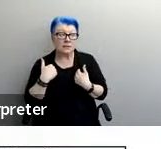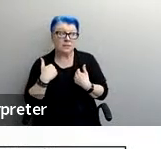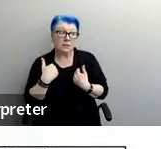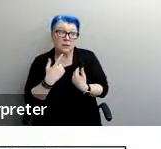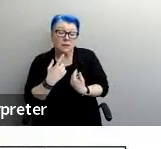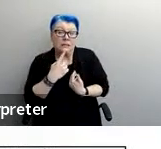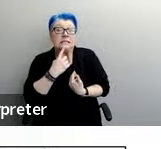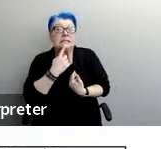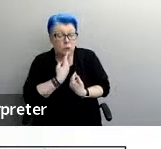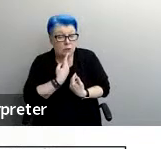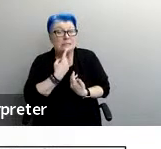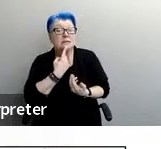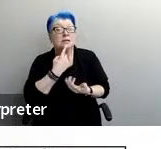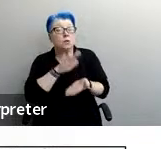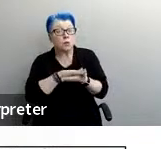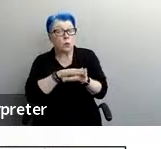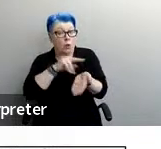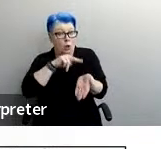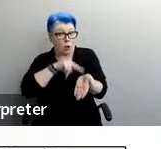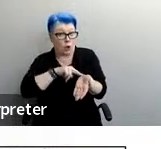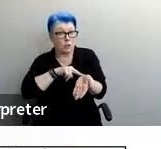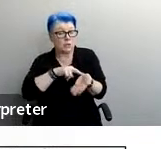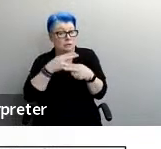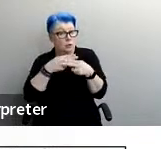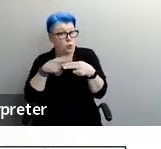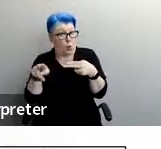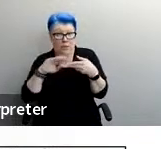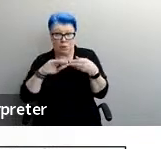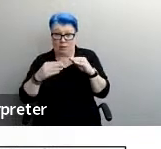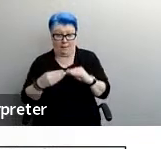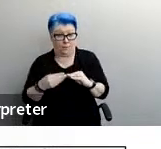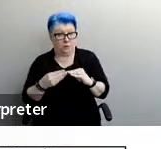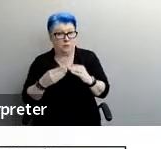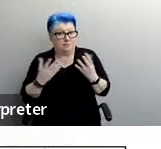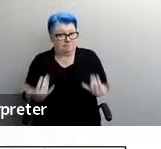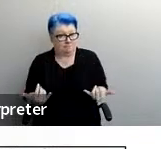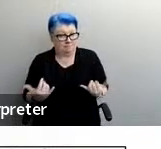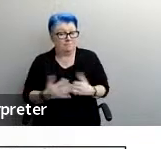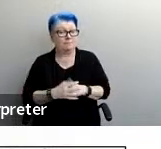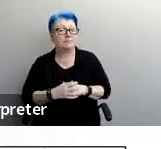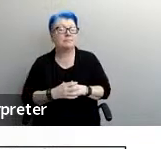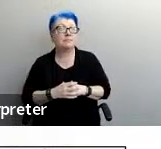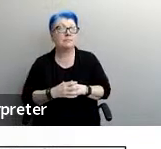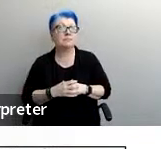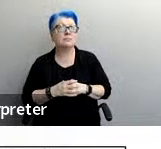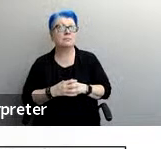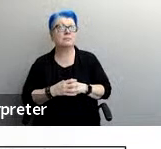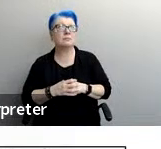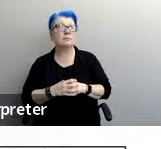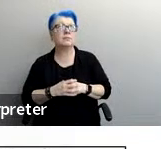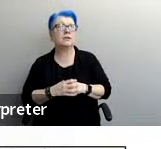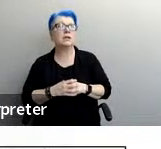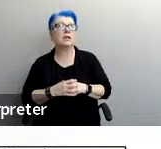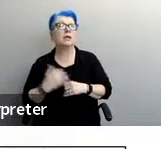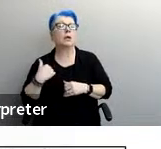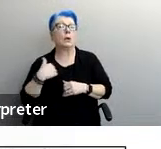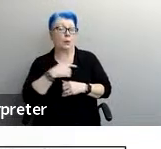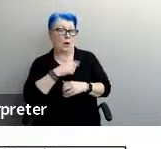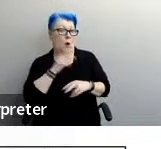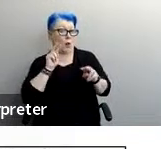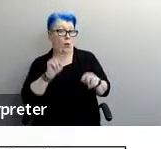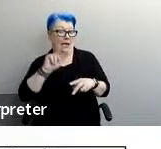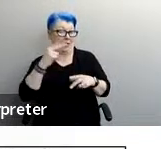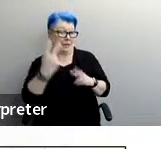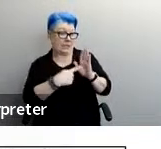school nurse shortages. And at this point, we have made the second indicator related to